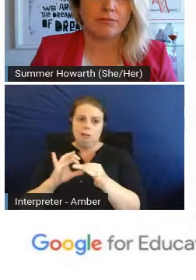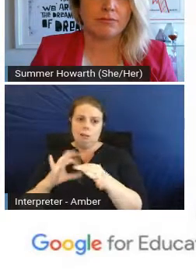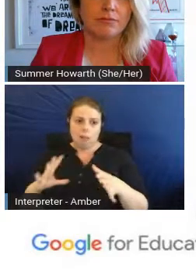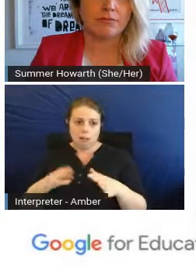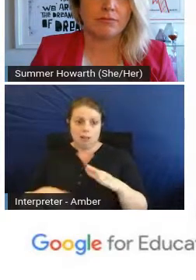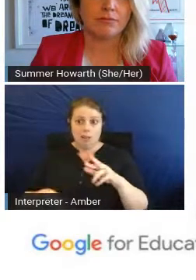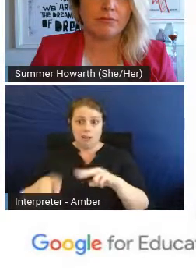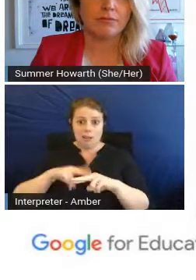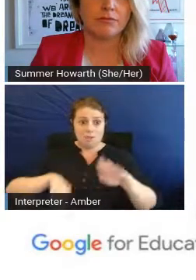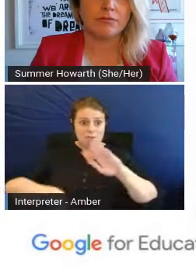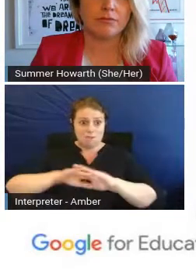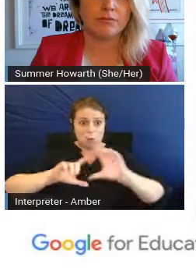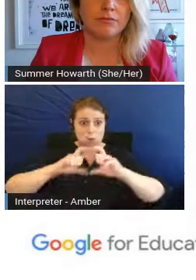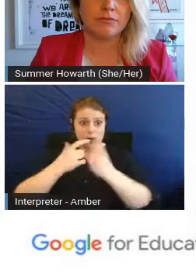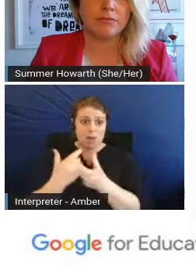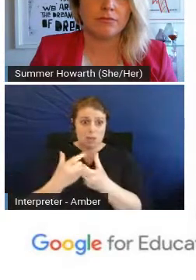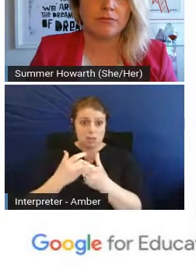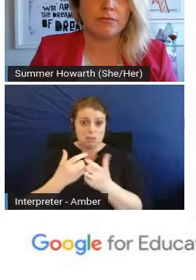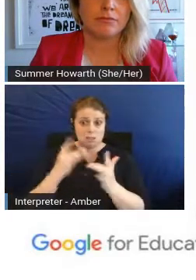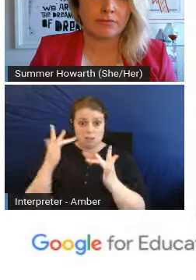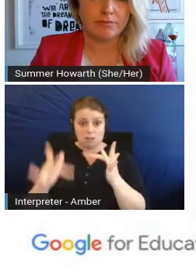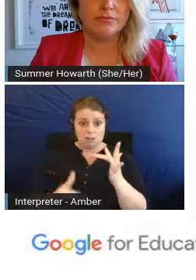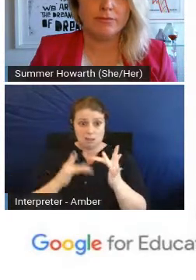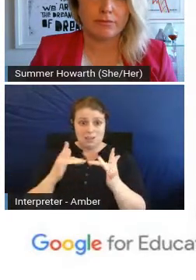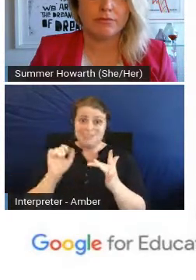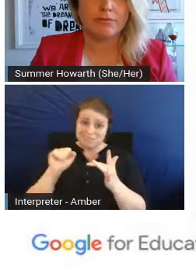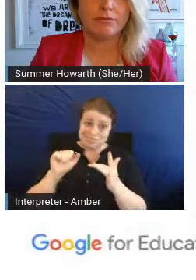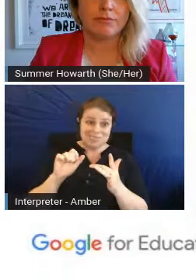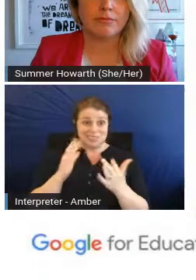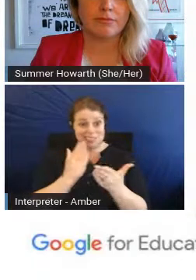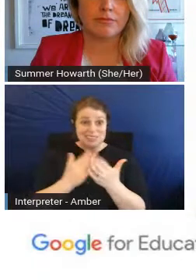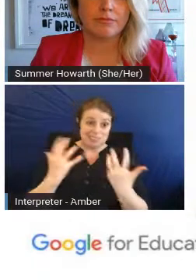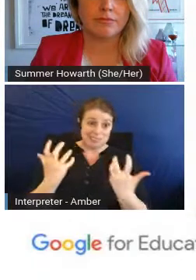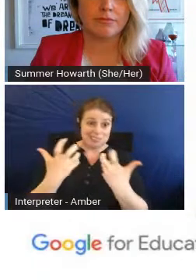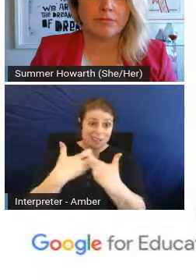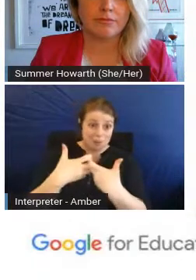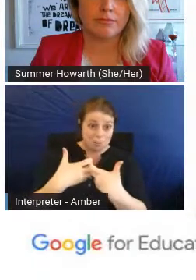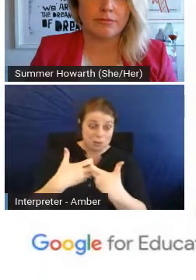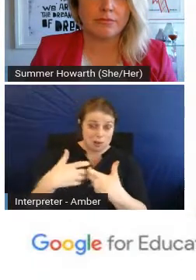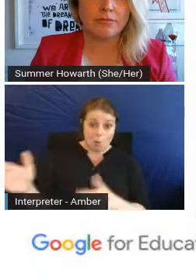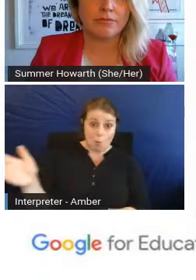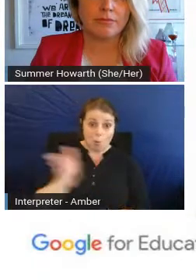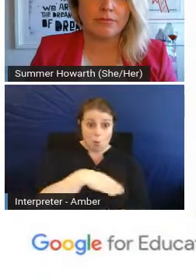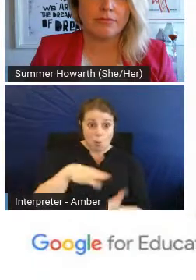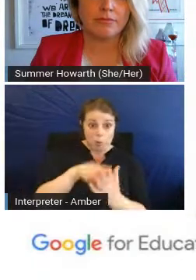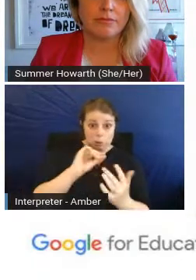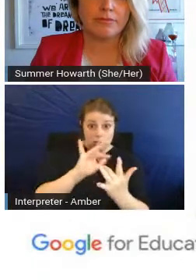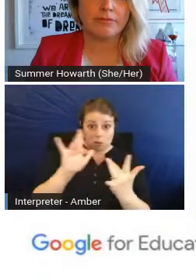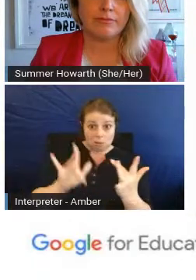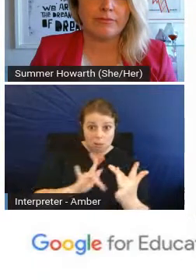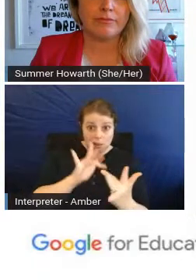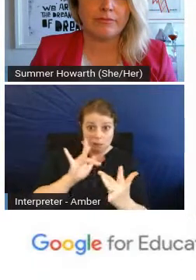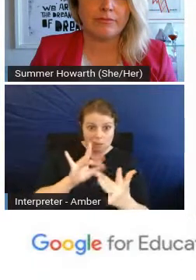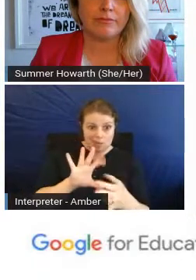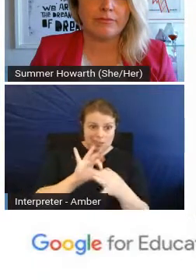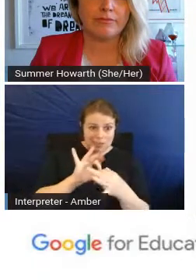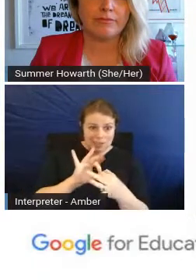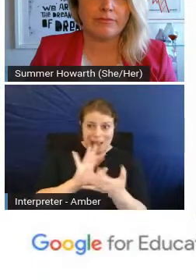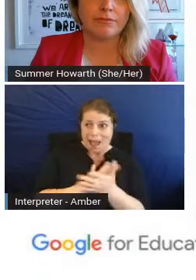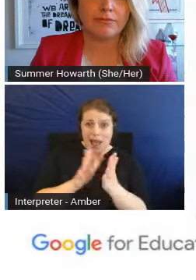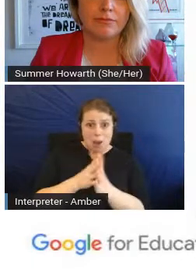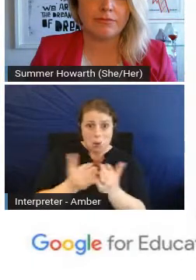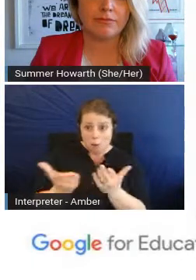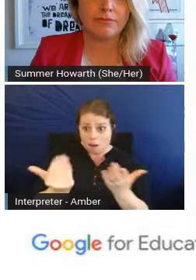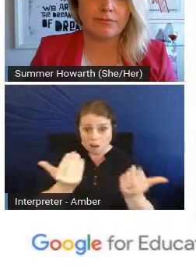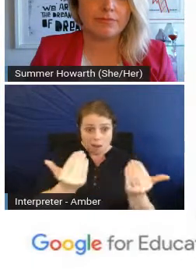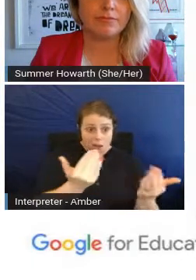which you would still argue is a hybrid approach, we've got everyone online, that question of engagement, like how do I drag them in at the